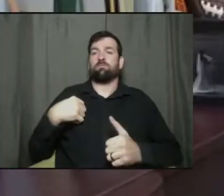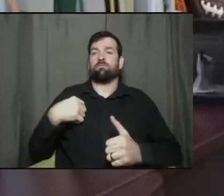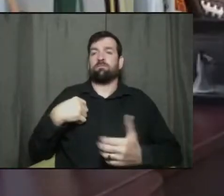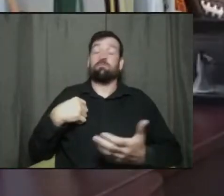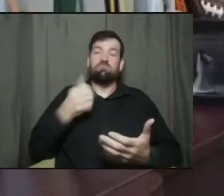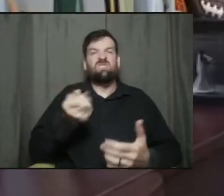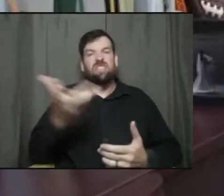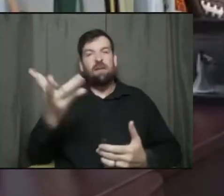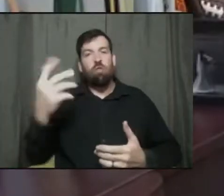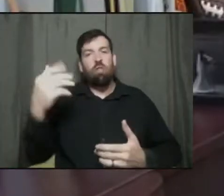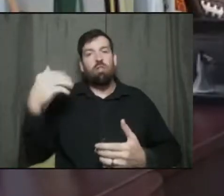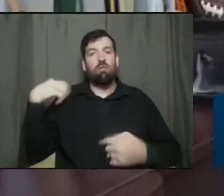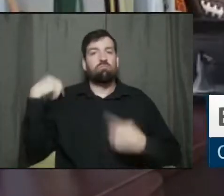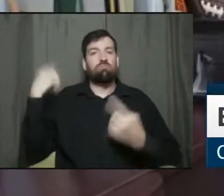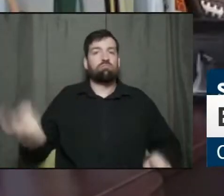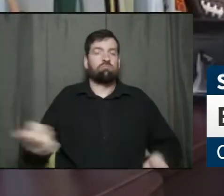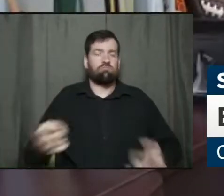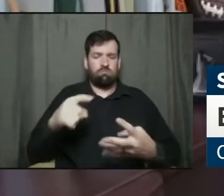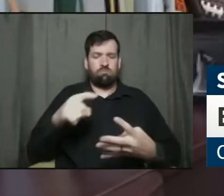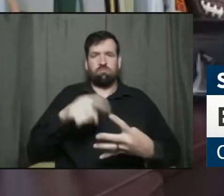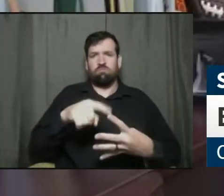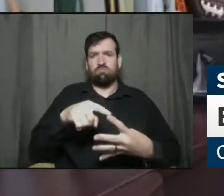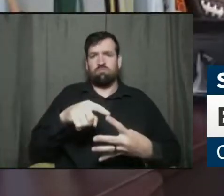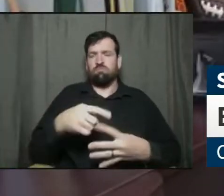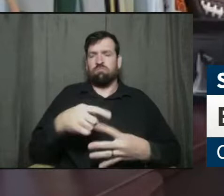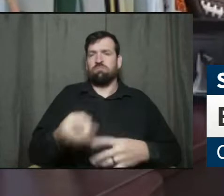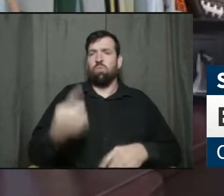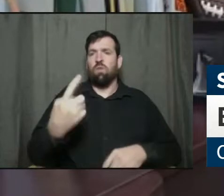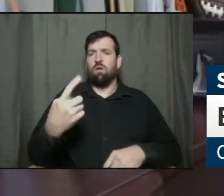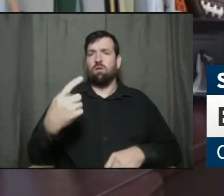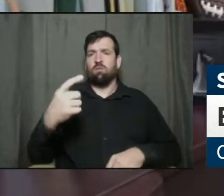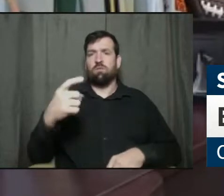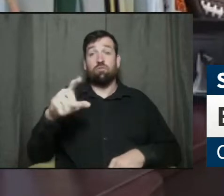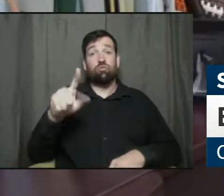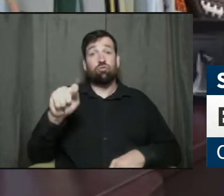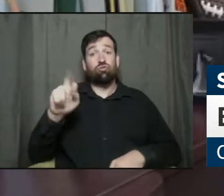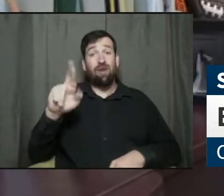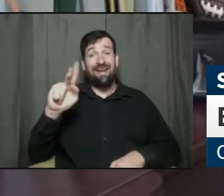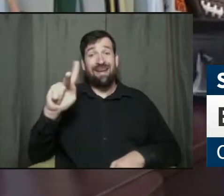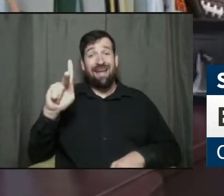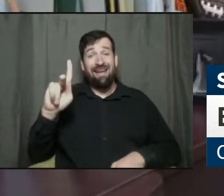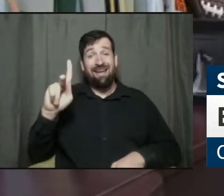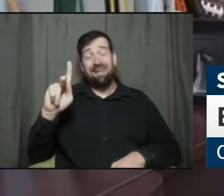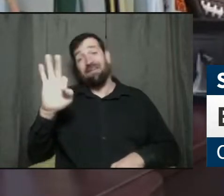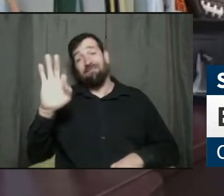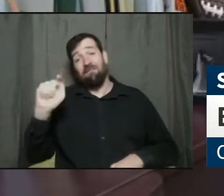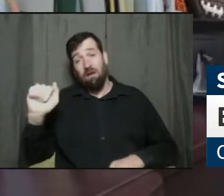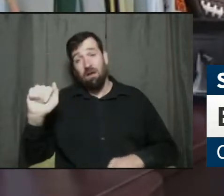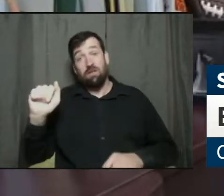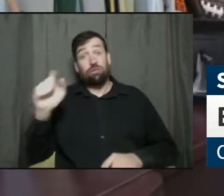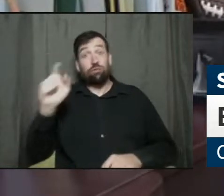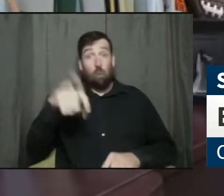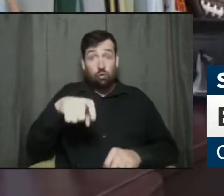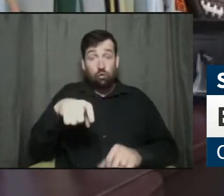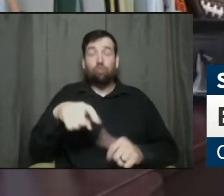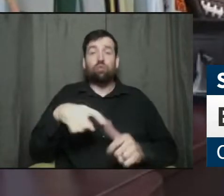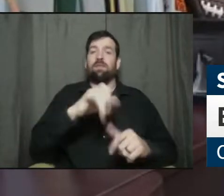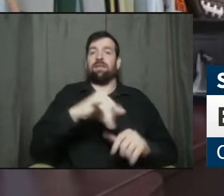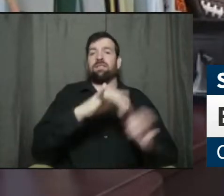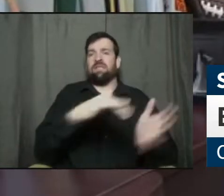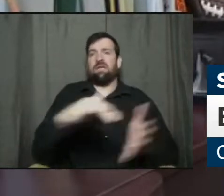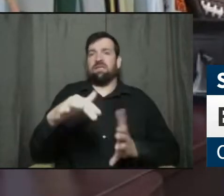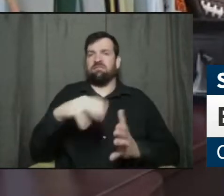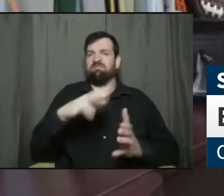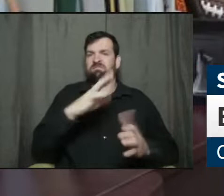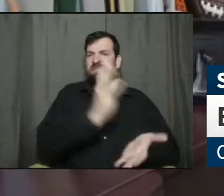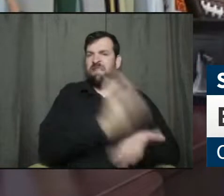several along the way. One was supposed to do what Trikafta actually does, and that ended up being, they stopped the study. I don't even remember the name of it or